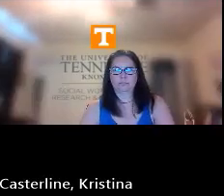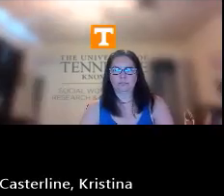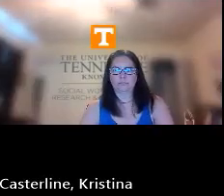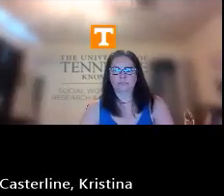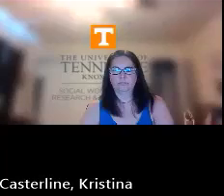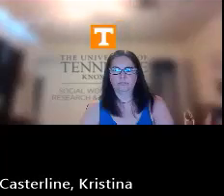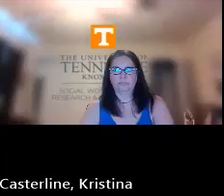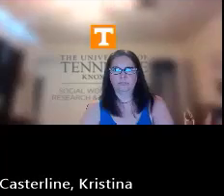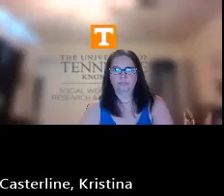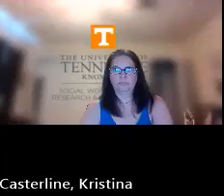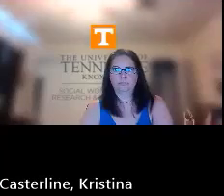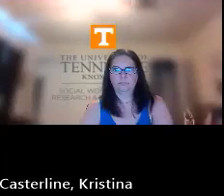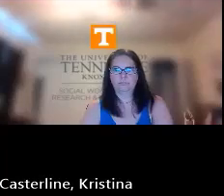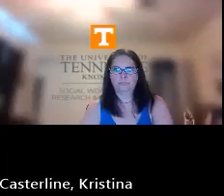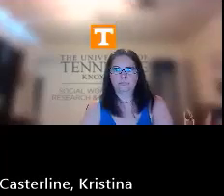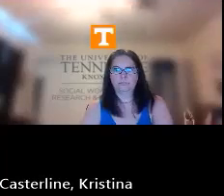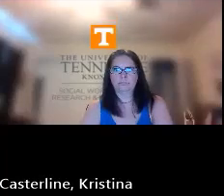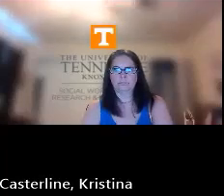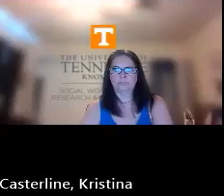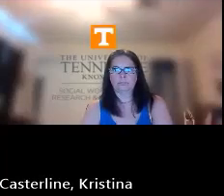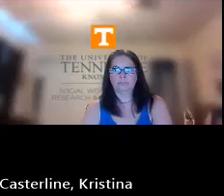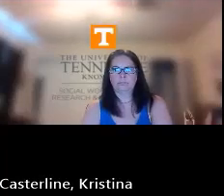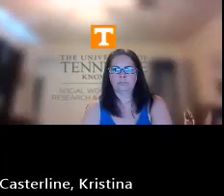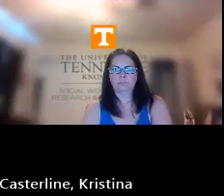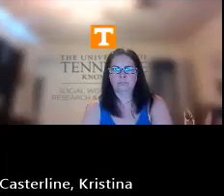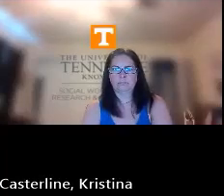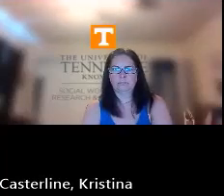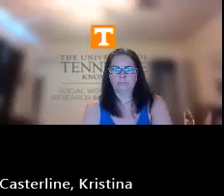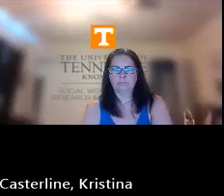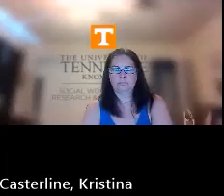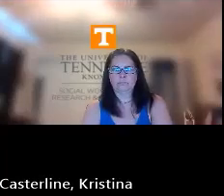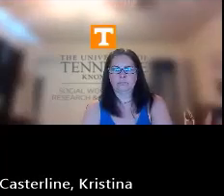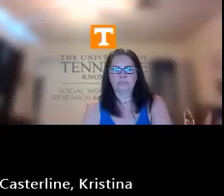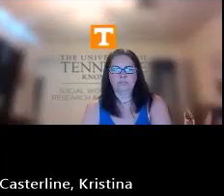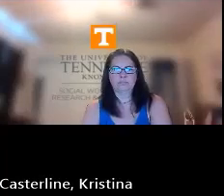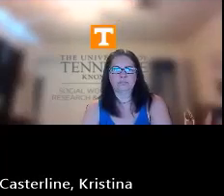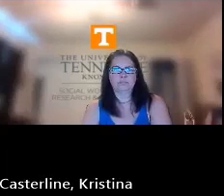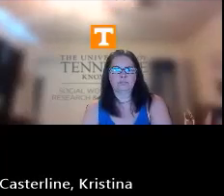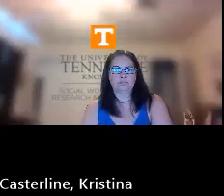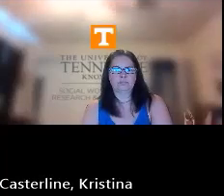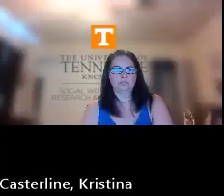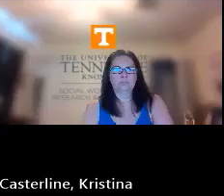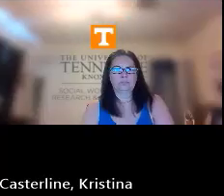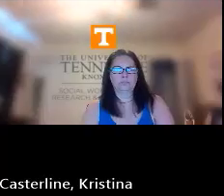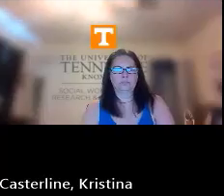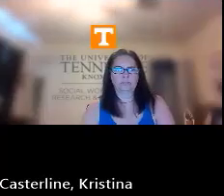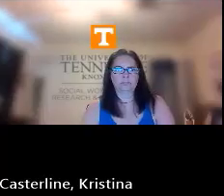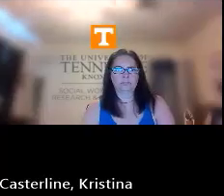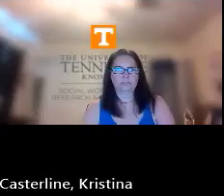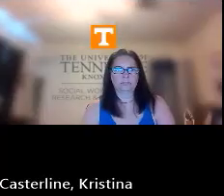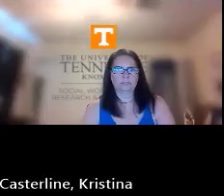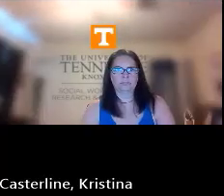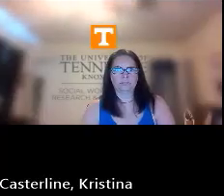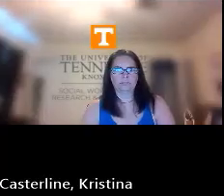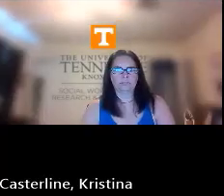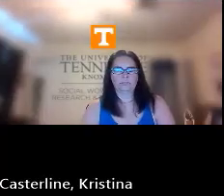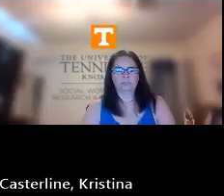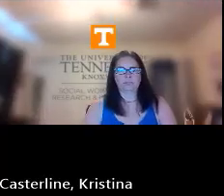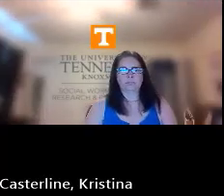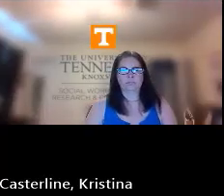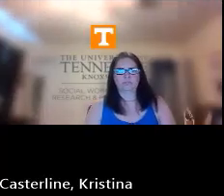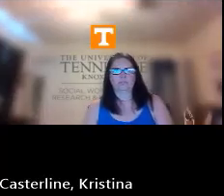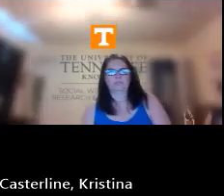program. And then if you continue to scroll down, I had to do another screenshot because I didn't have enough room to put it all on